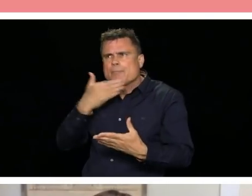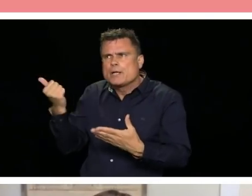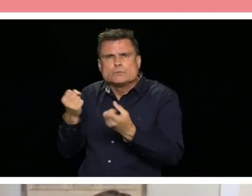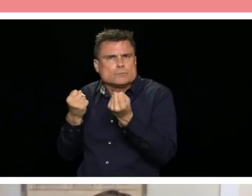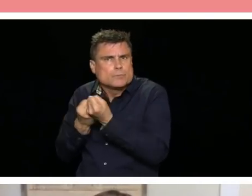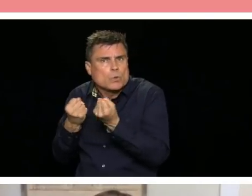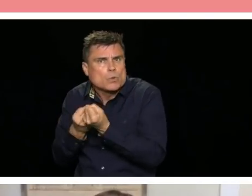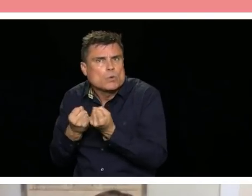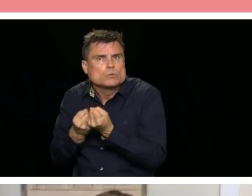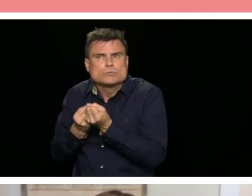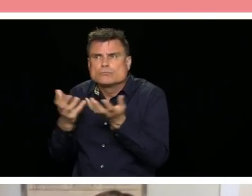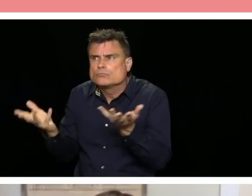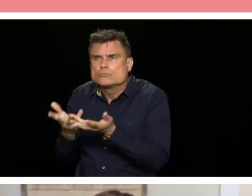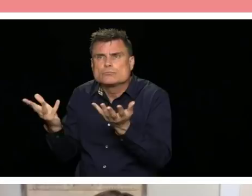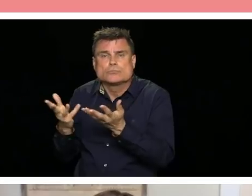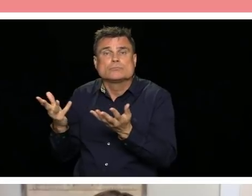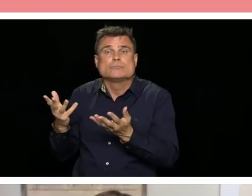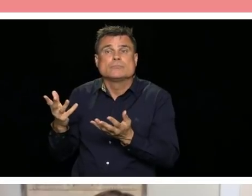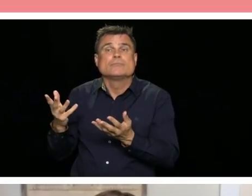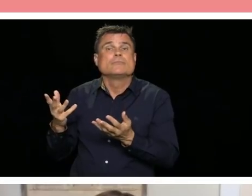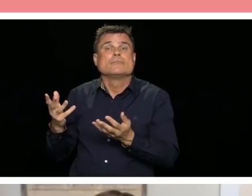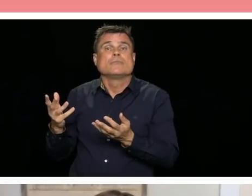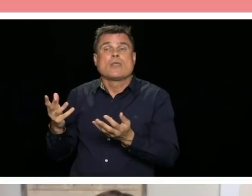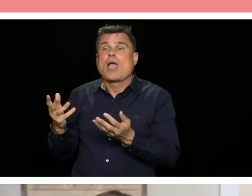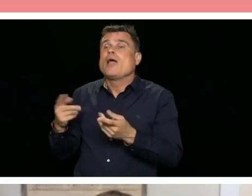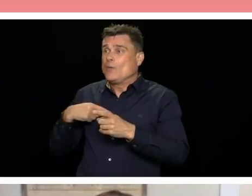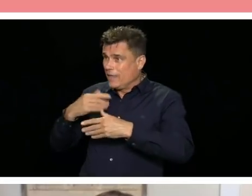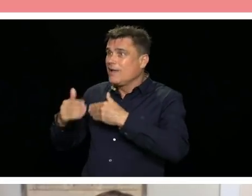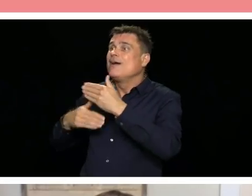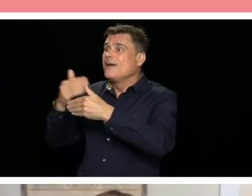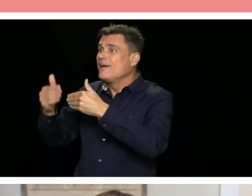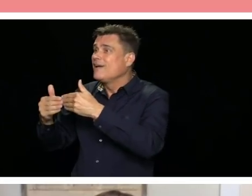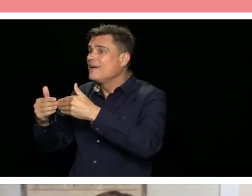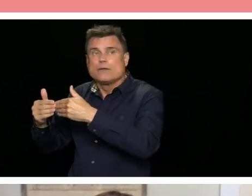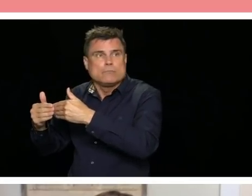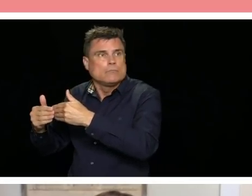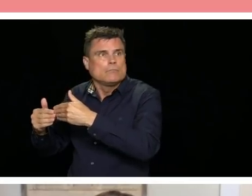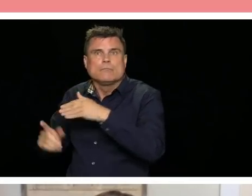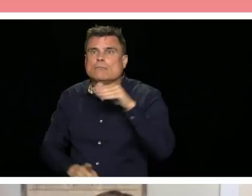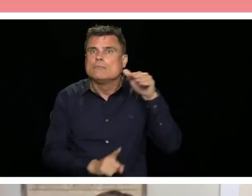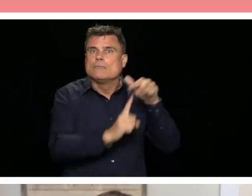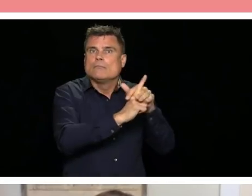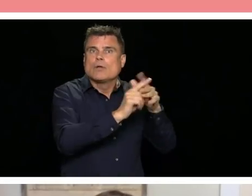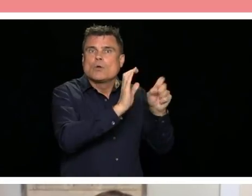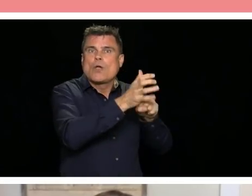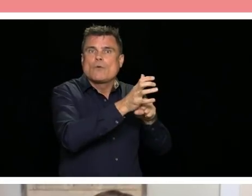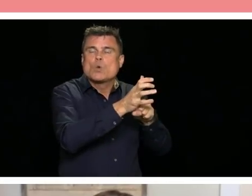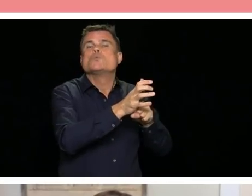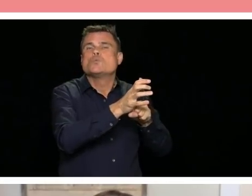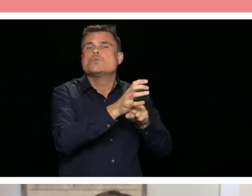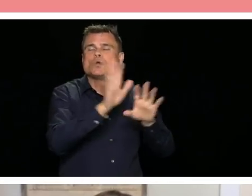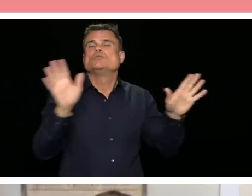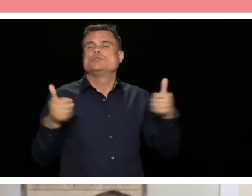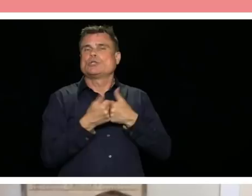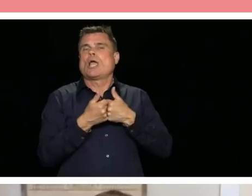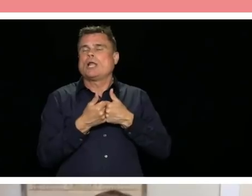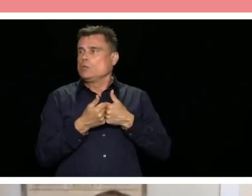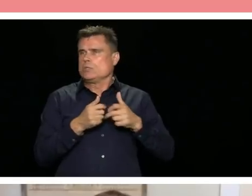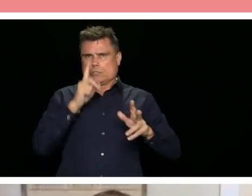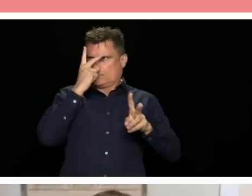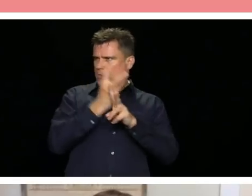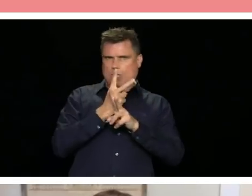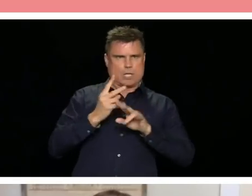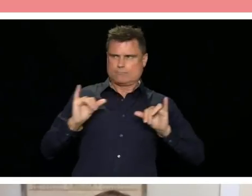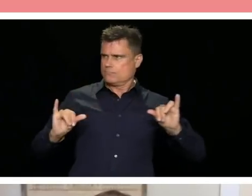sector. And I cannot tell you the amount of stories that I've heard from the past 2 months. And we are working every day to look at